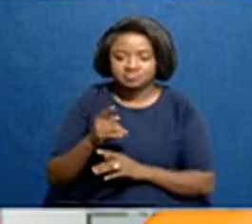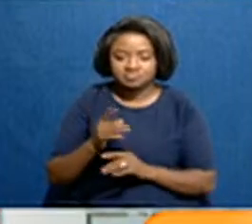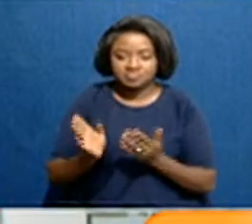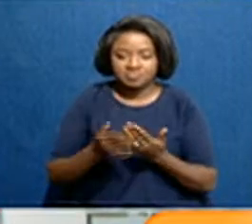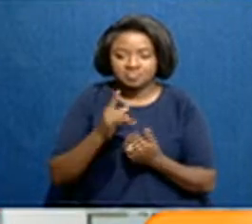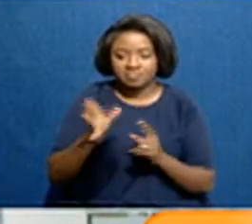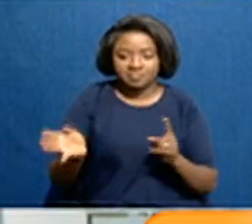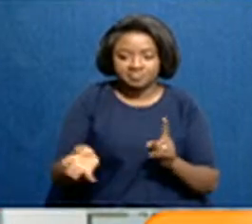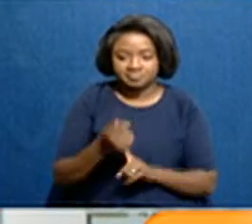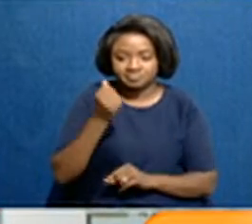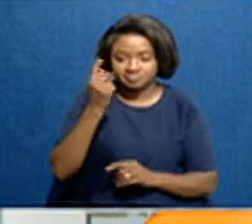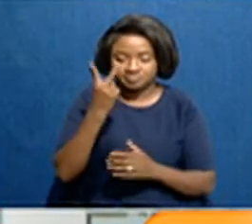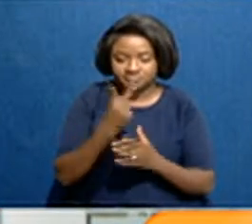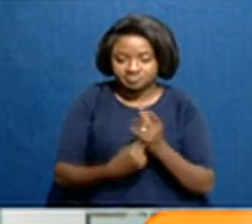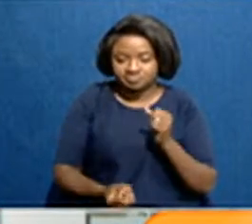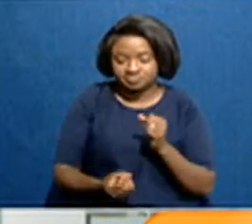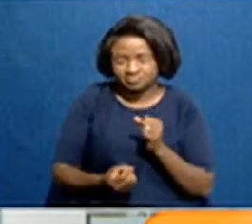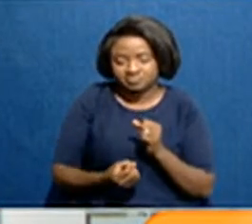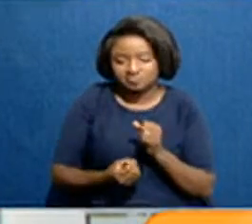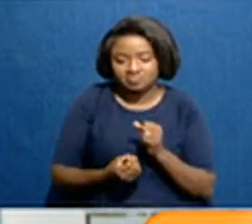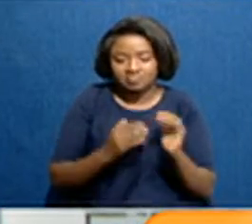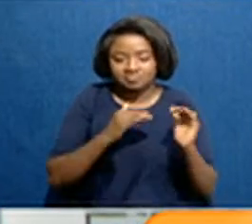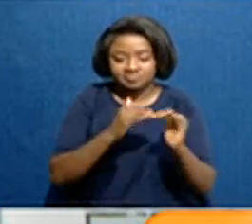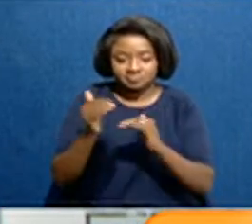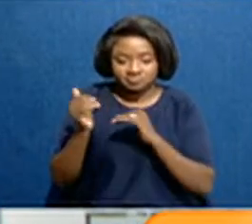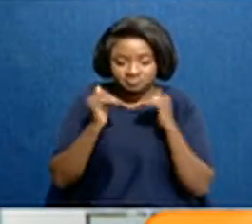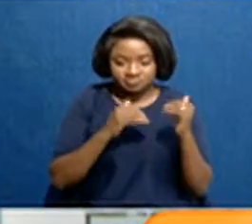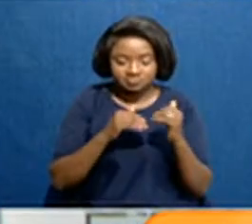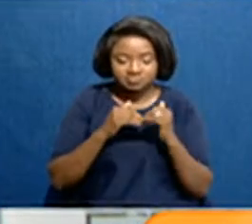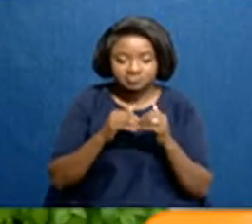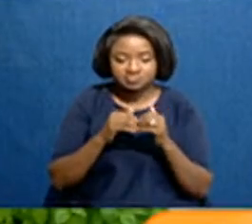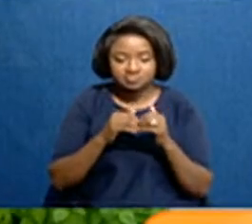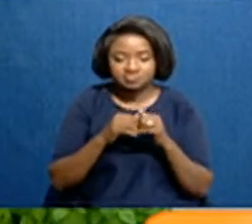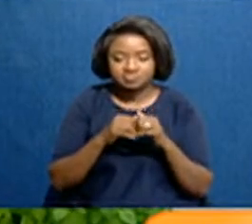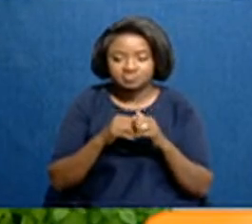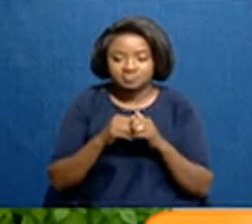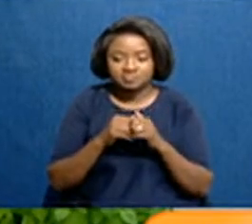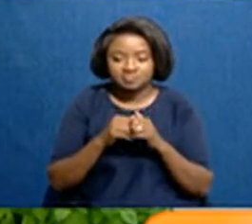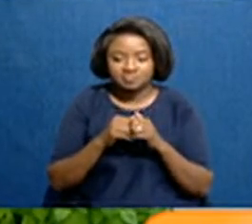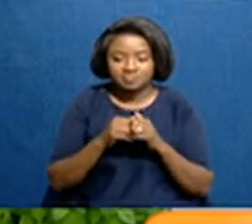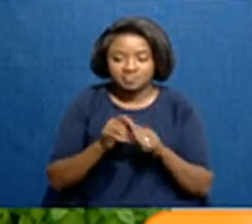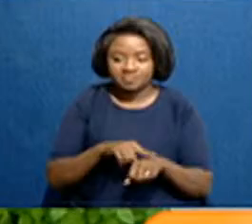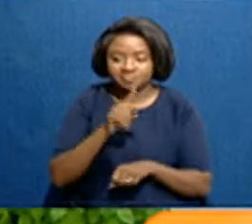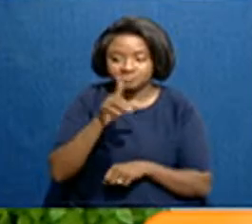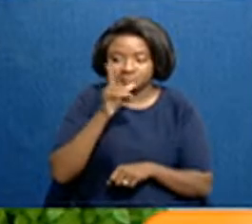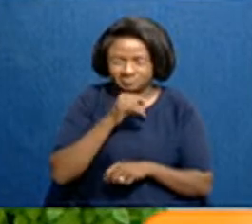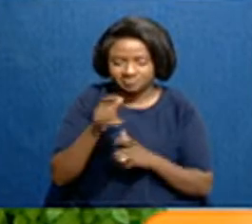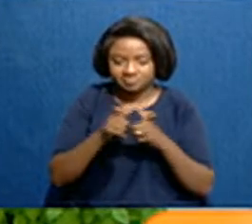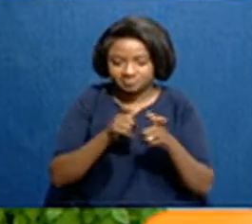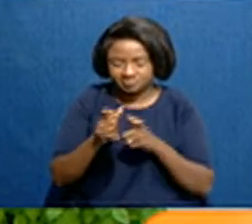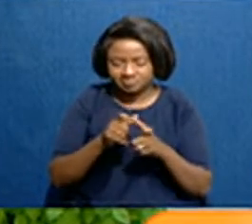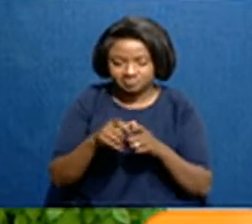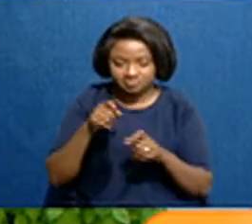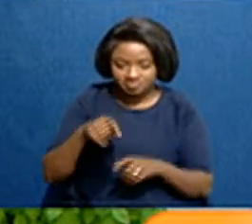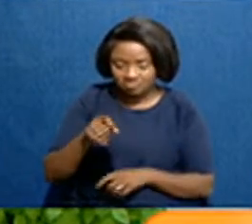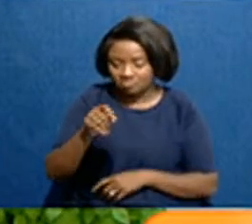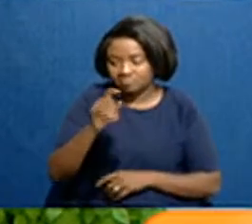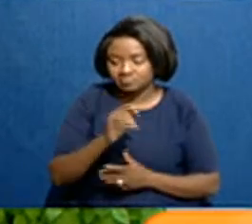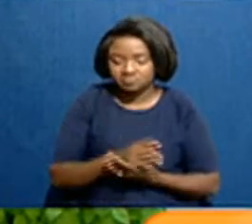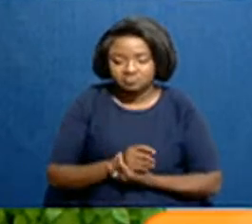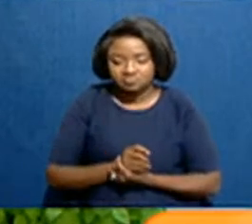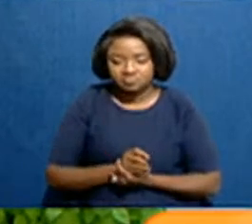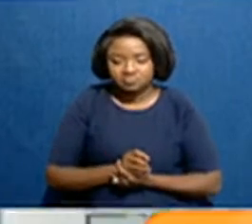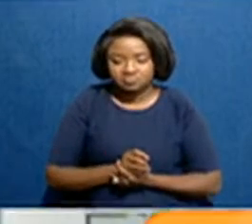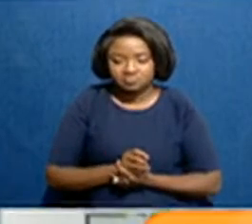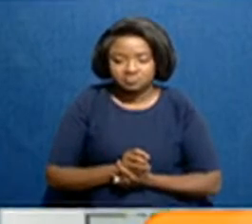achieve both uniformity of crop. Once you control the irrigation automatically, once